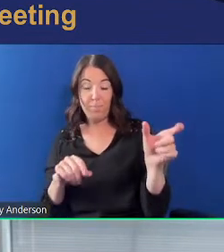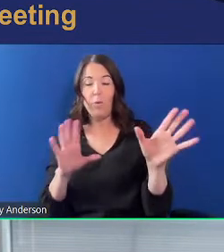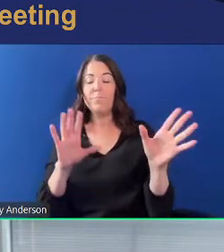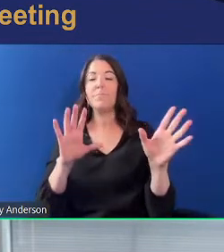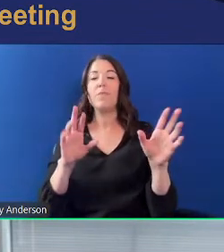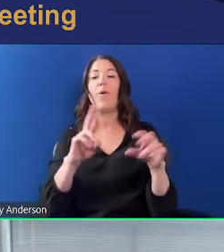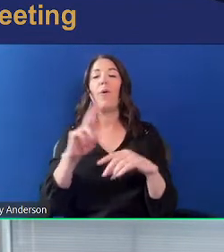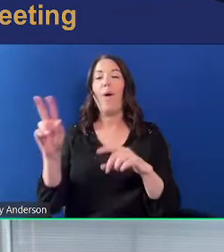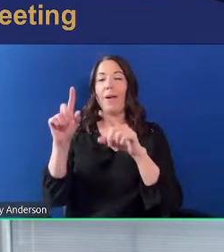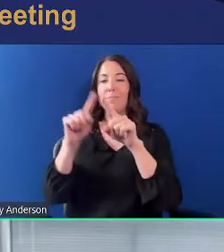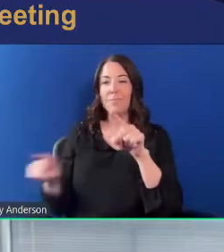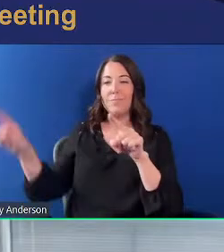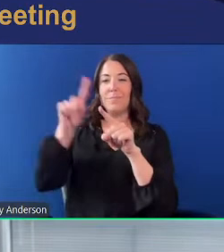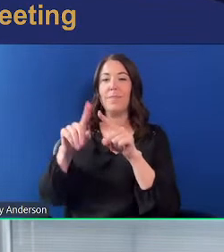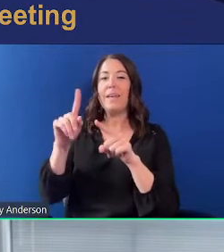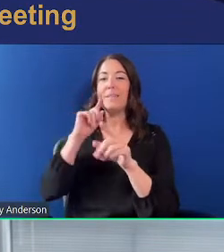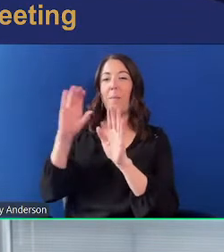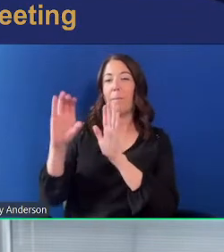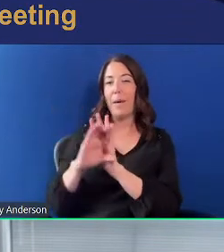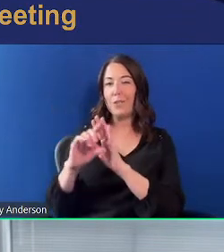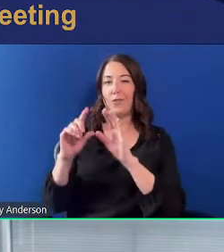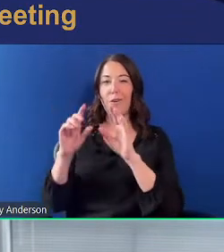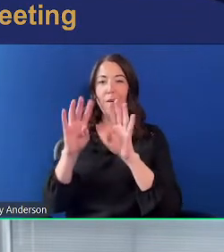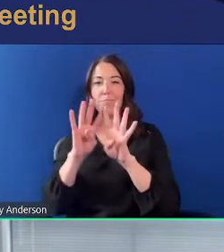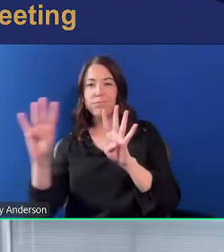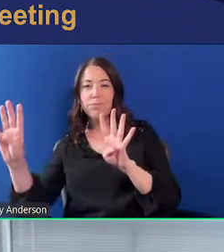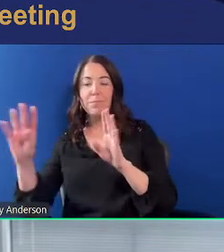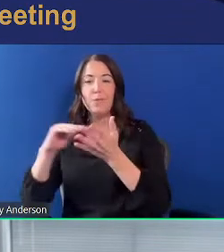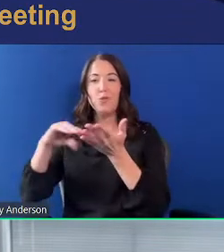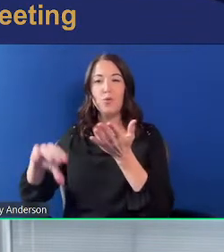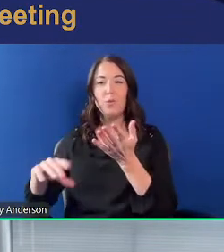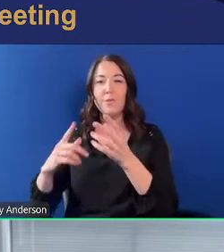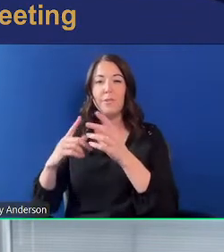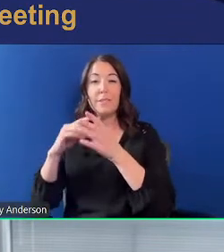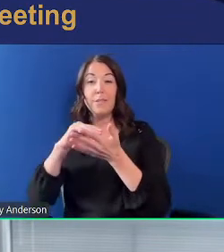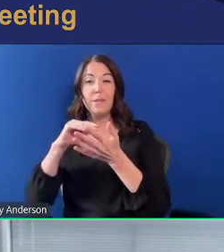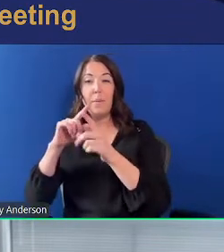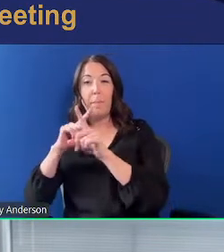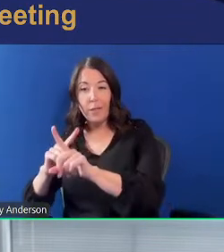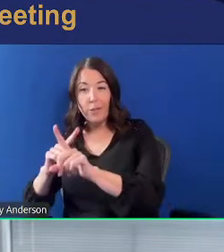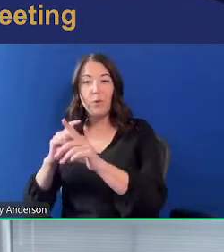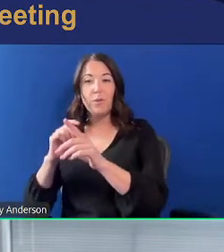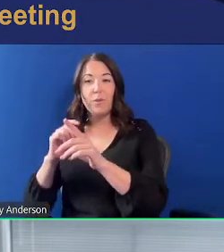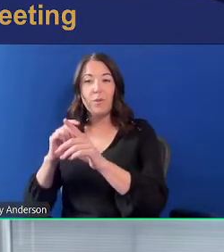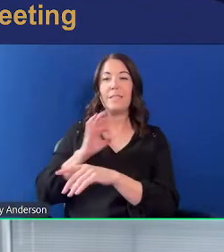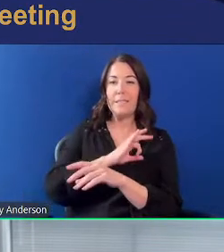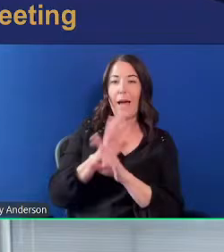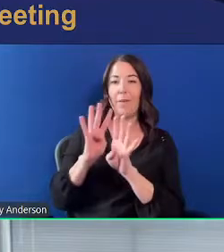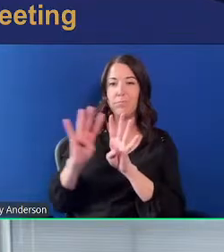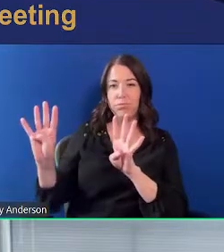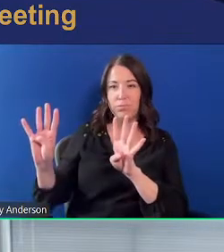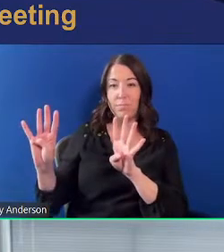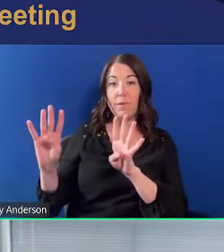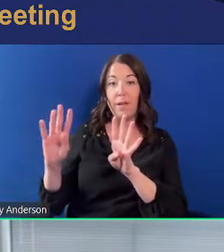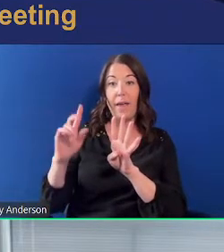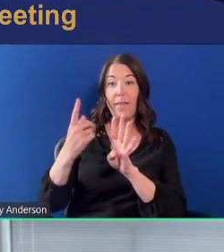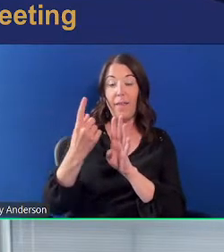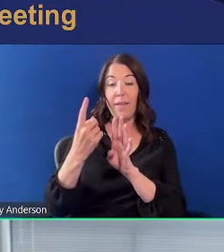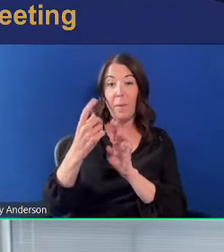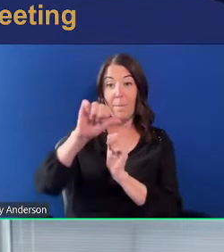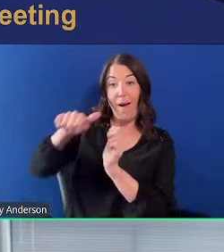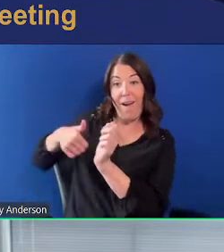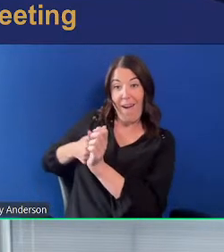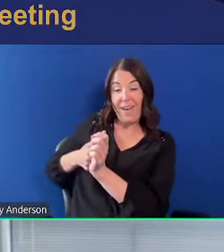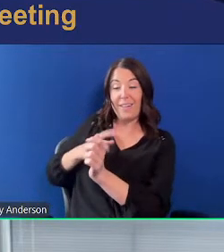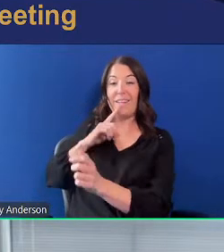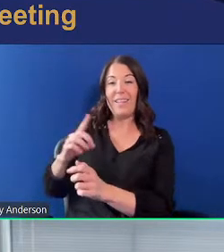group that traveled. So there are some students, a couple of our mentors, and a staff member. And in the background is the